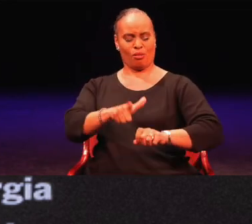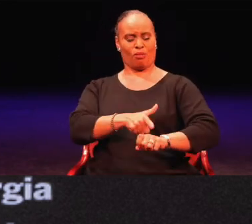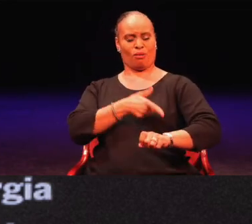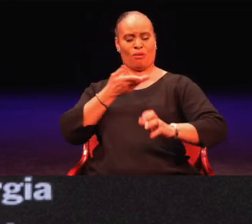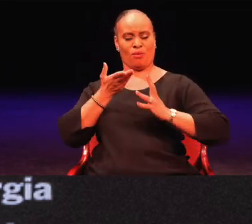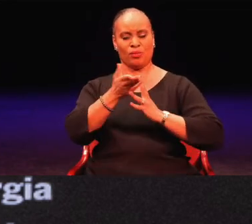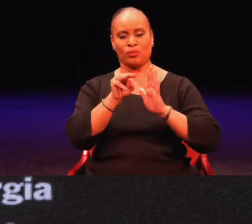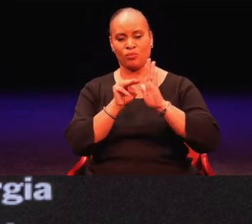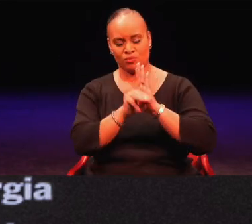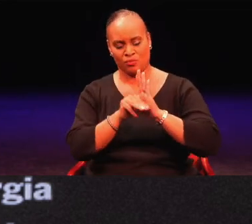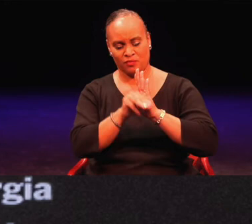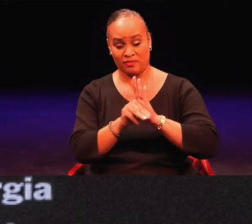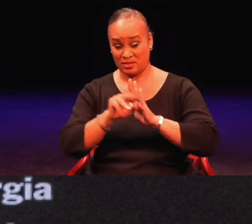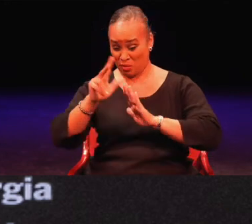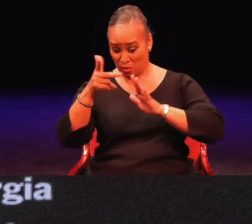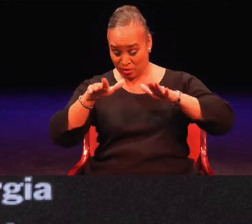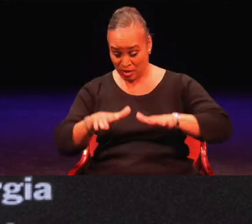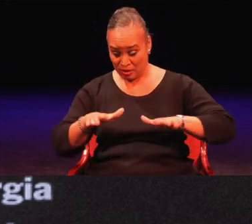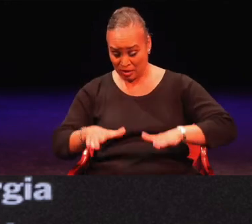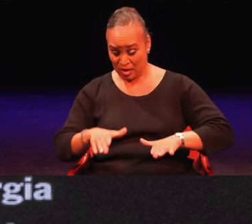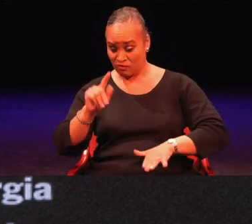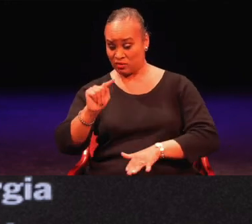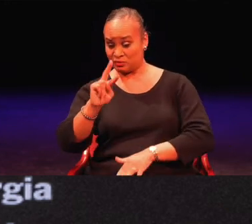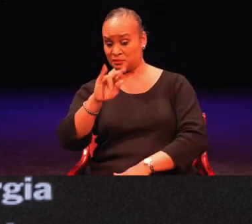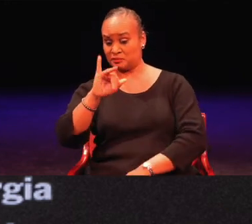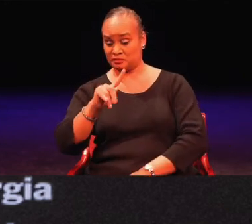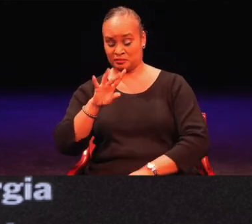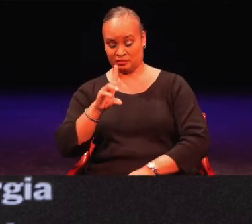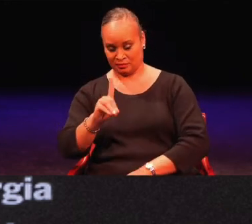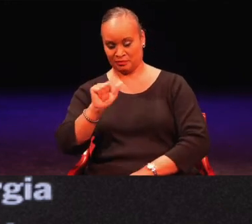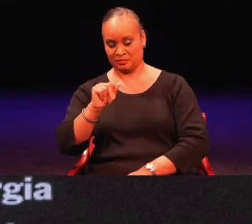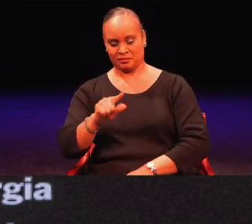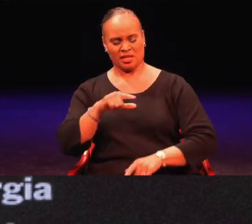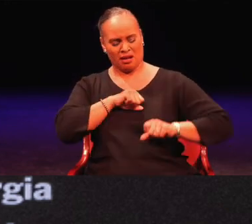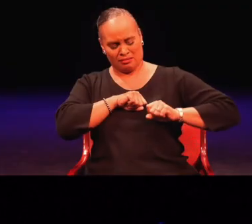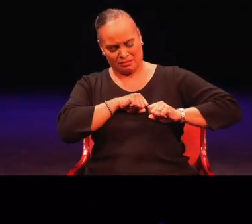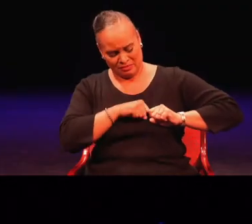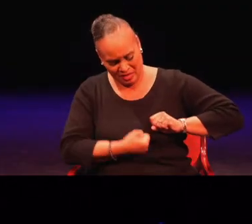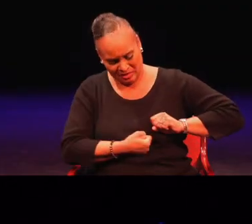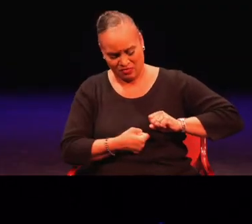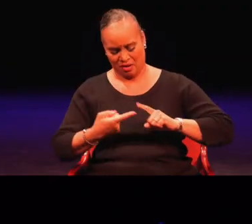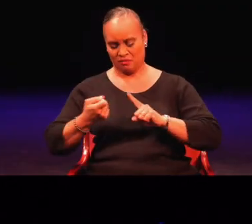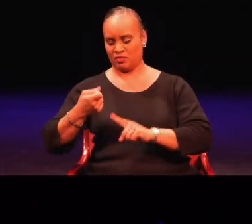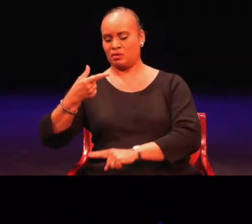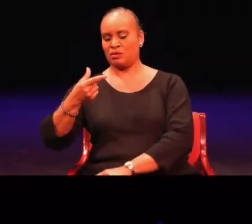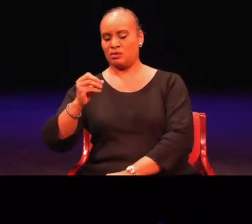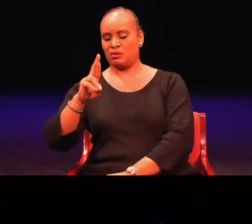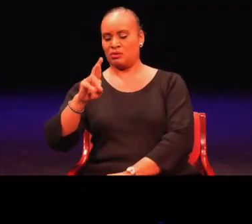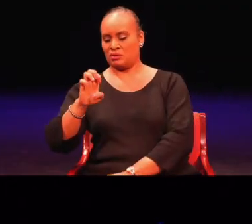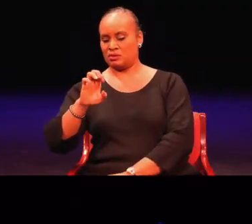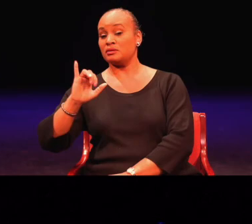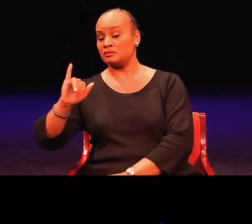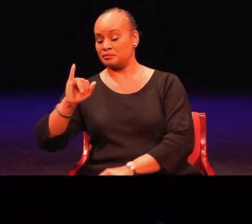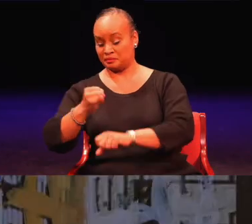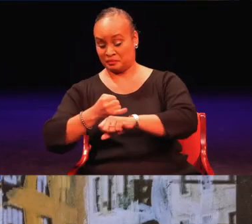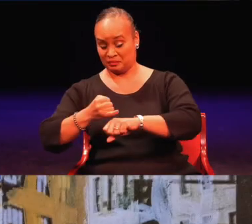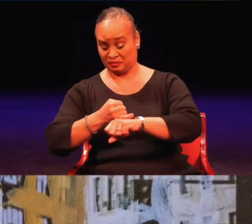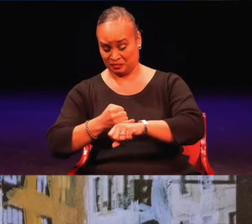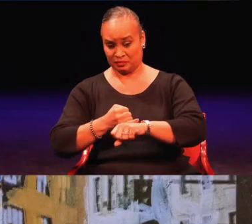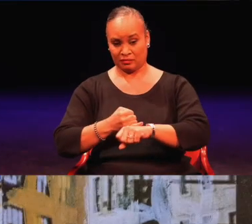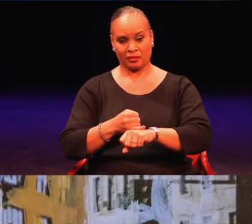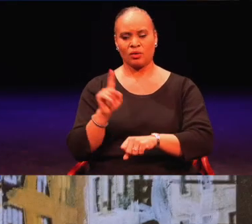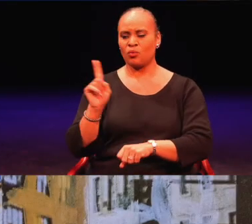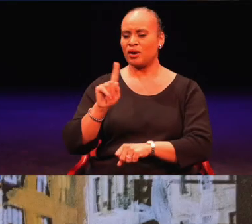of heart from Gory Island, a wretch of heart from Gory Island to a place called Harlem.